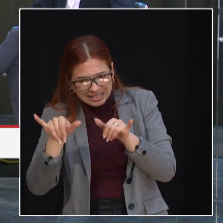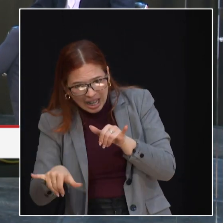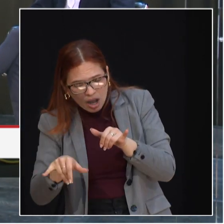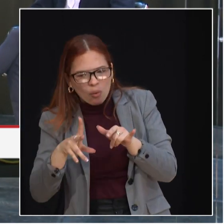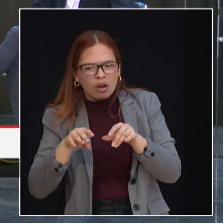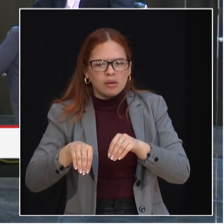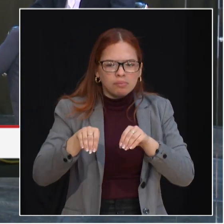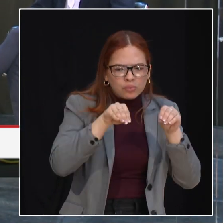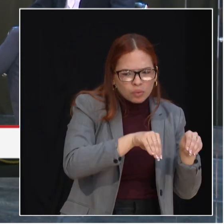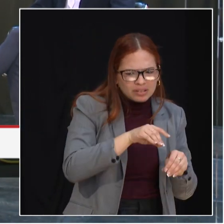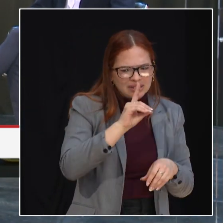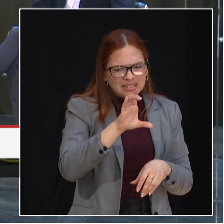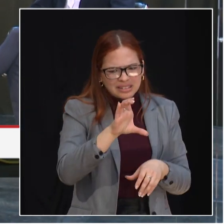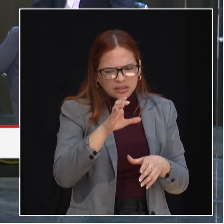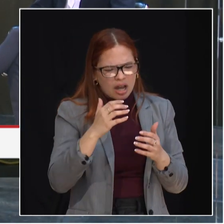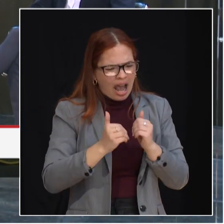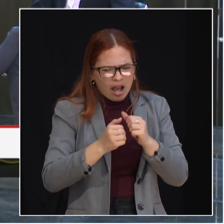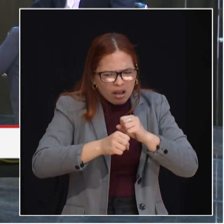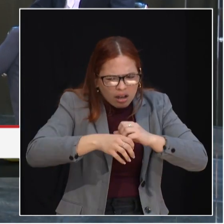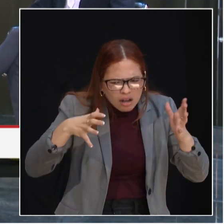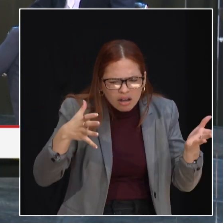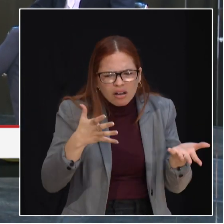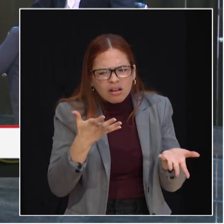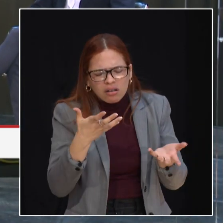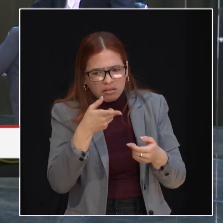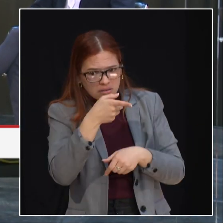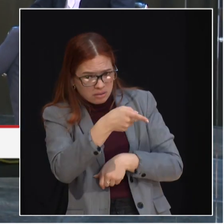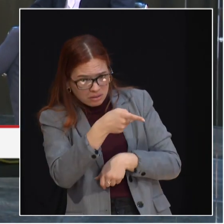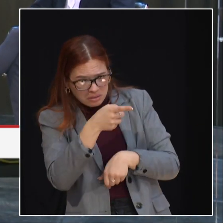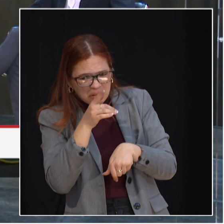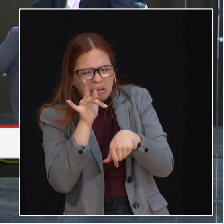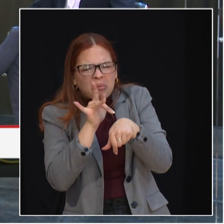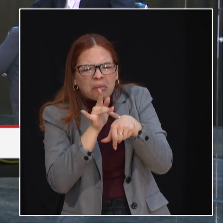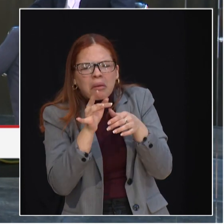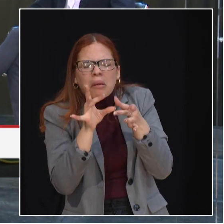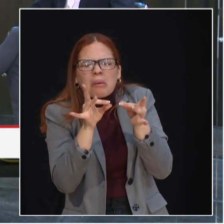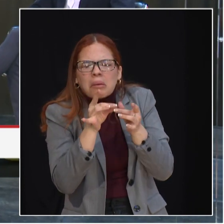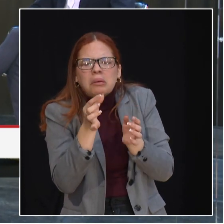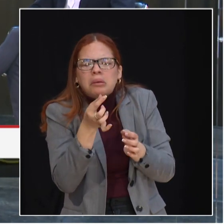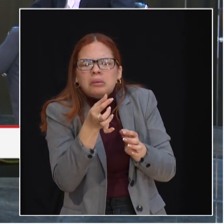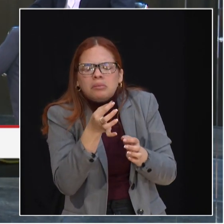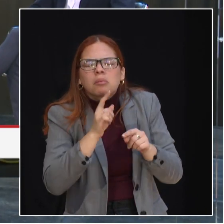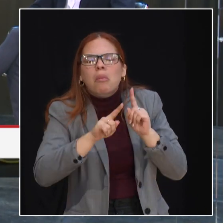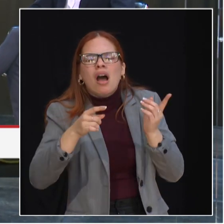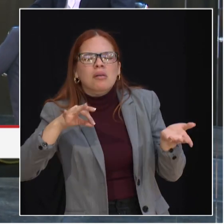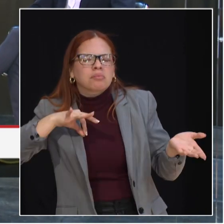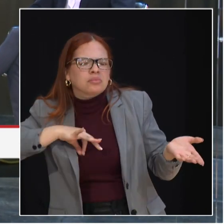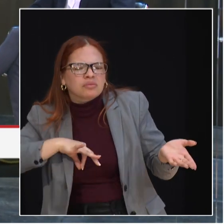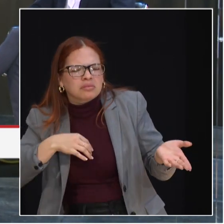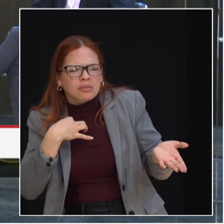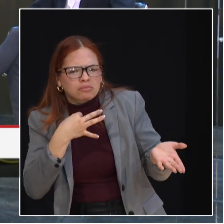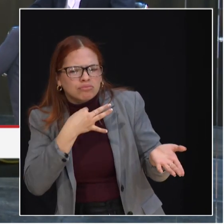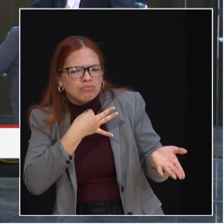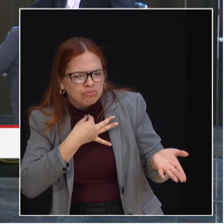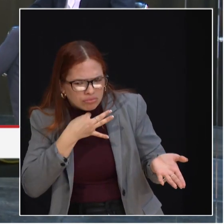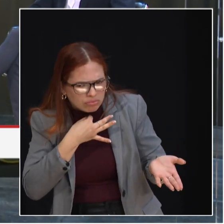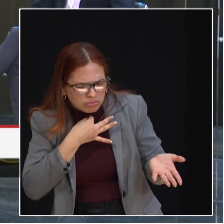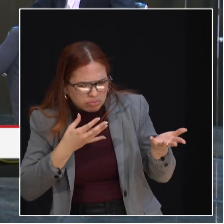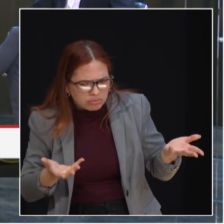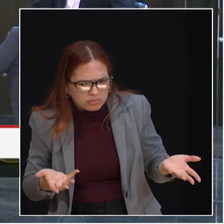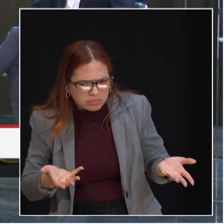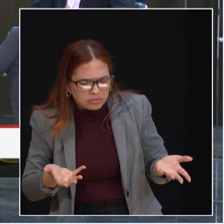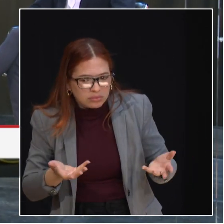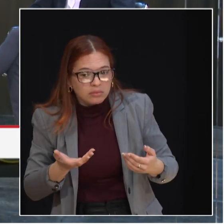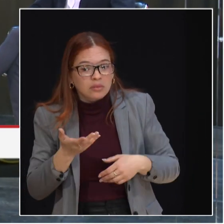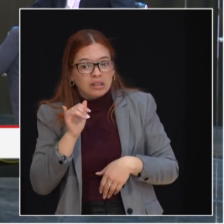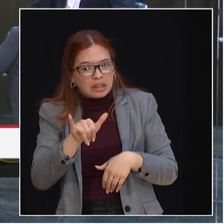and then you coming into D.C. You guys touched on it a little bit, but are there some other benefits that you see here that continue to